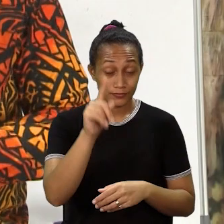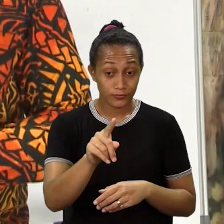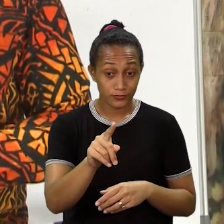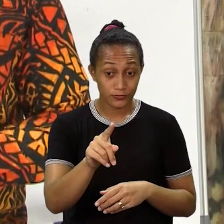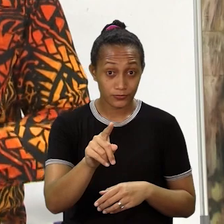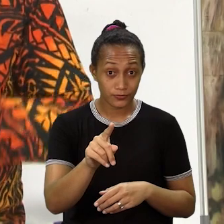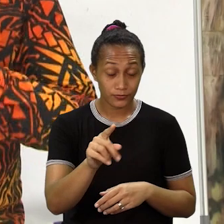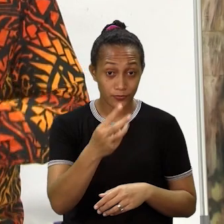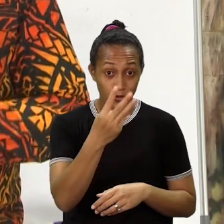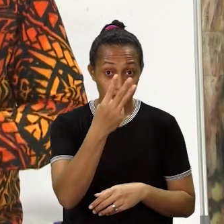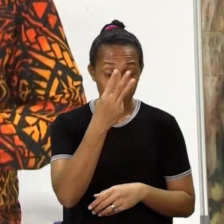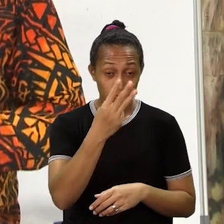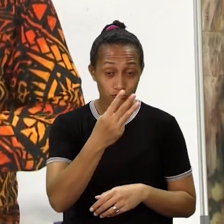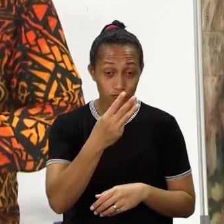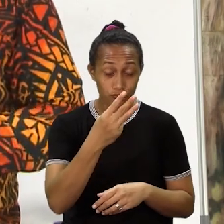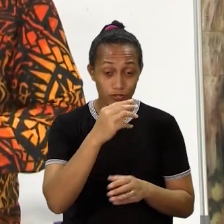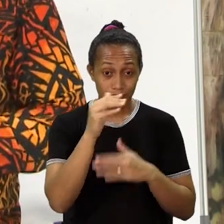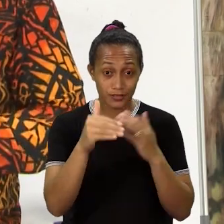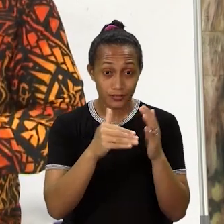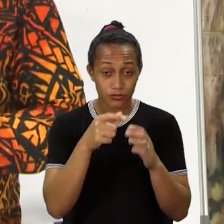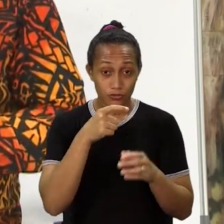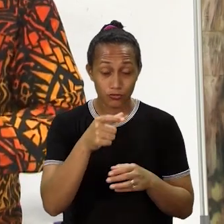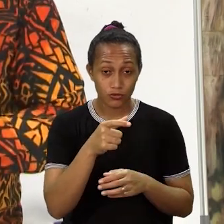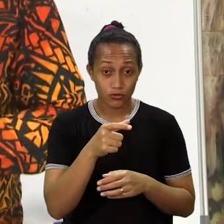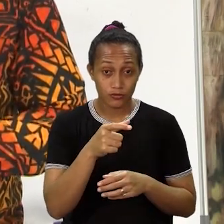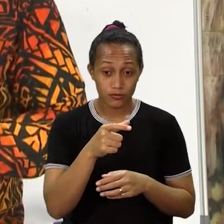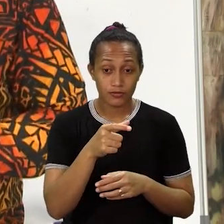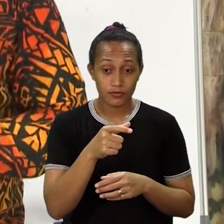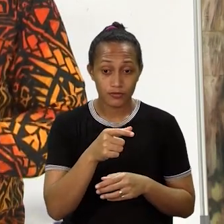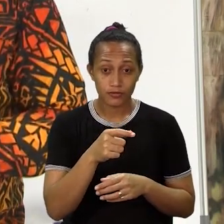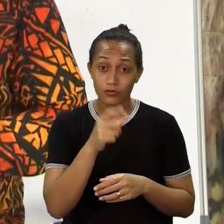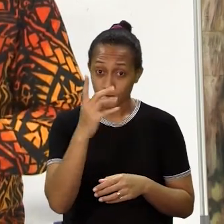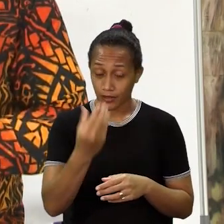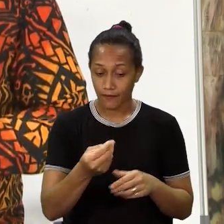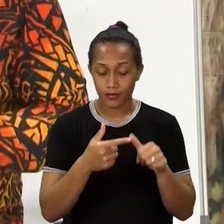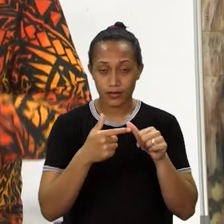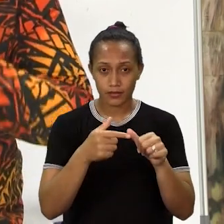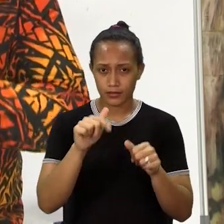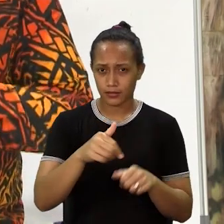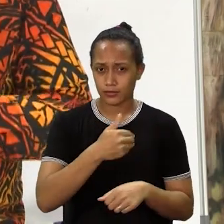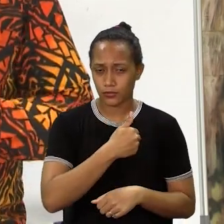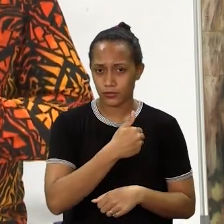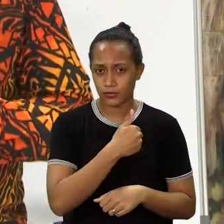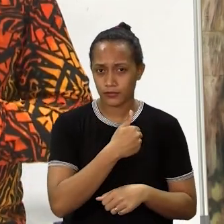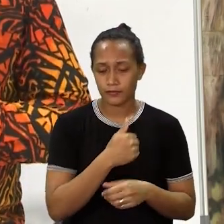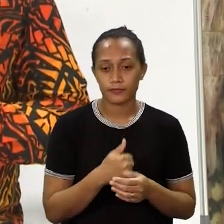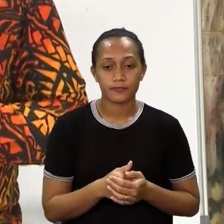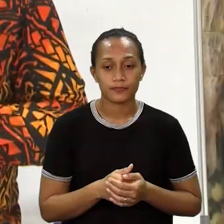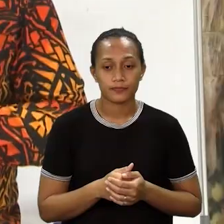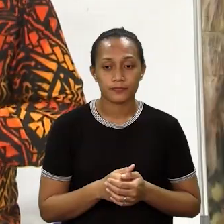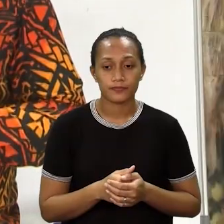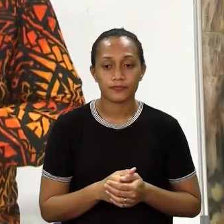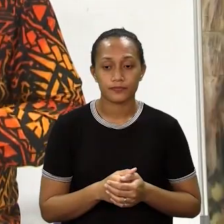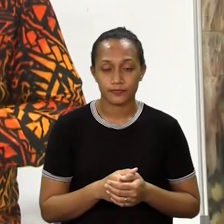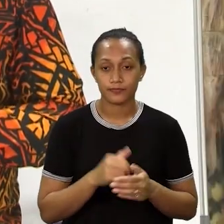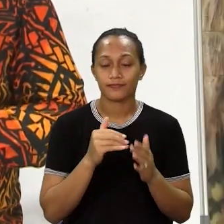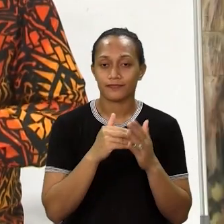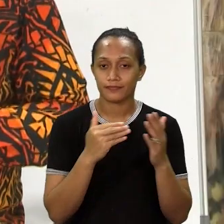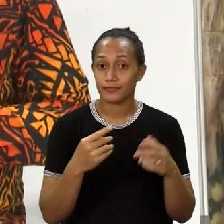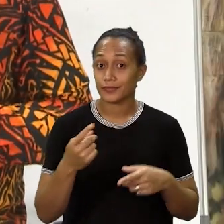Okay, now, did you get a 3-letter word for our riddle this morning? Have you got an answer to our riddle this